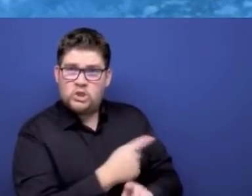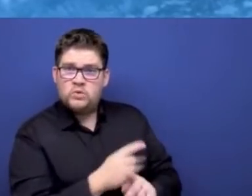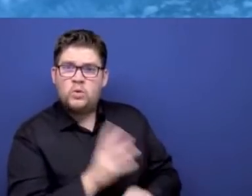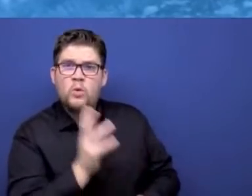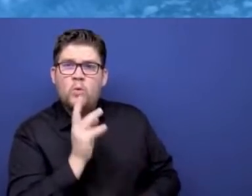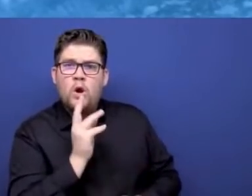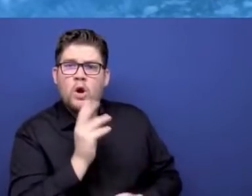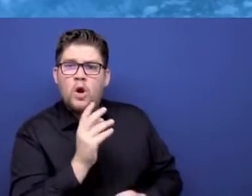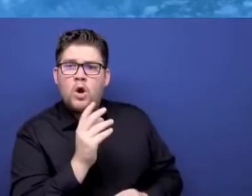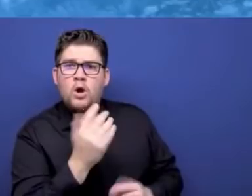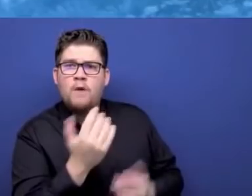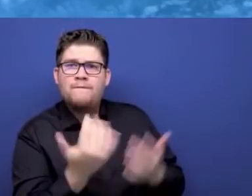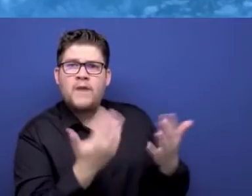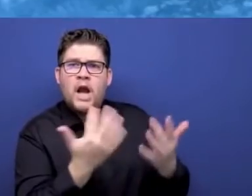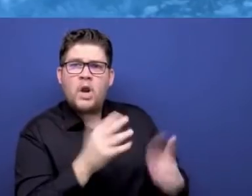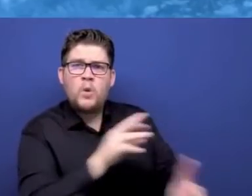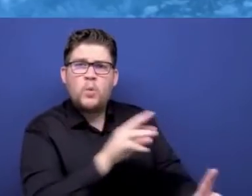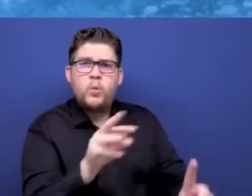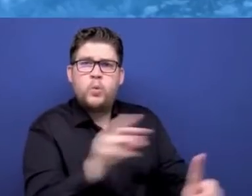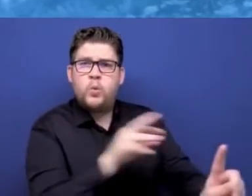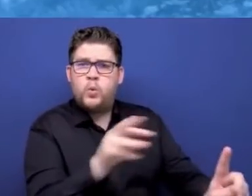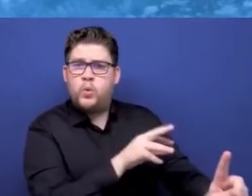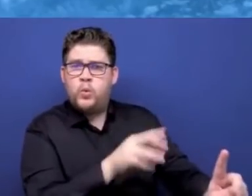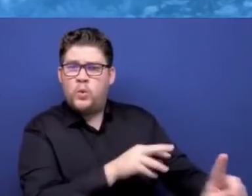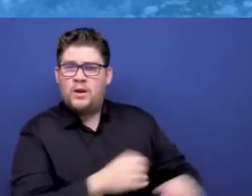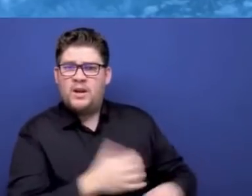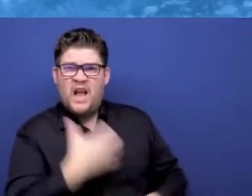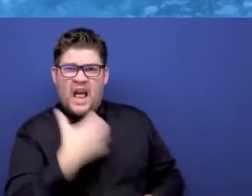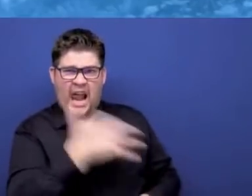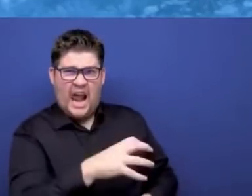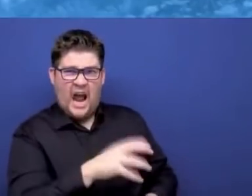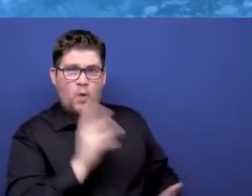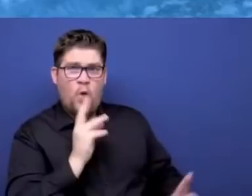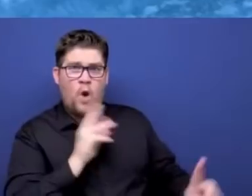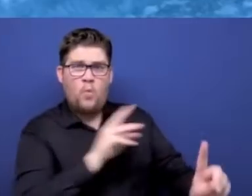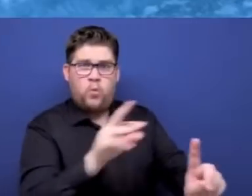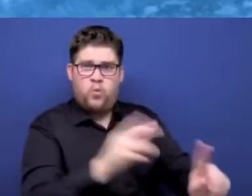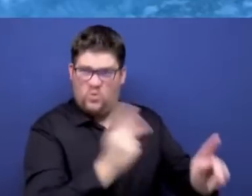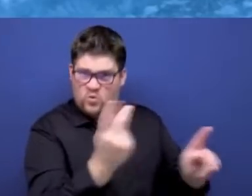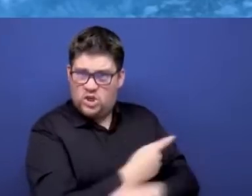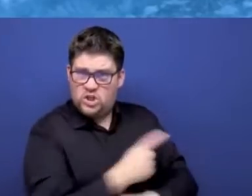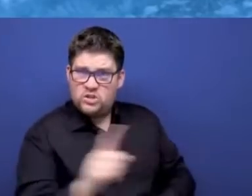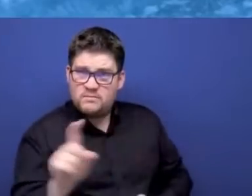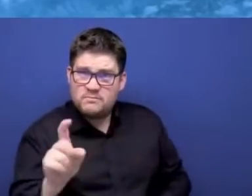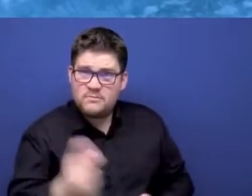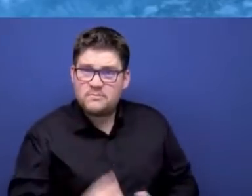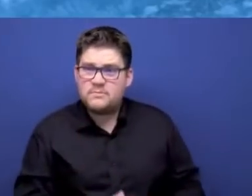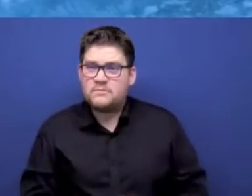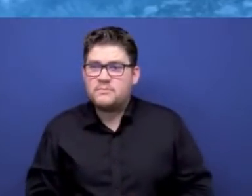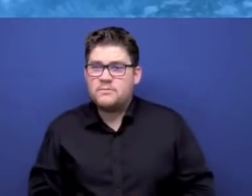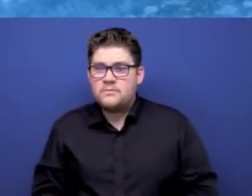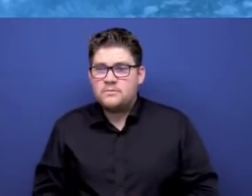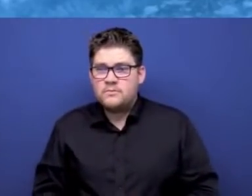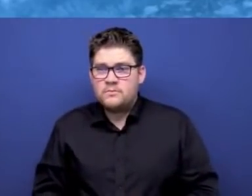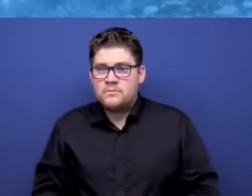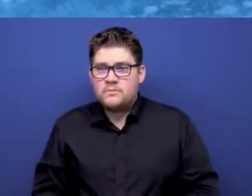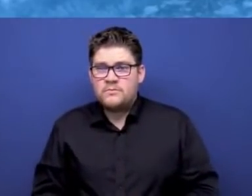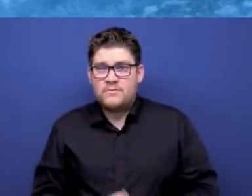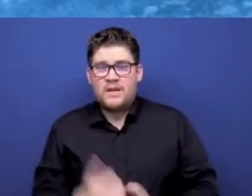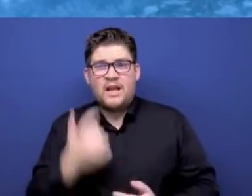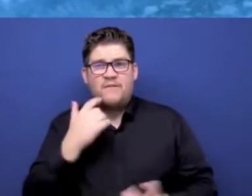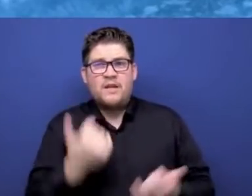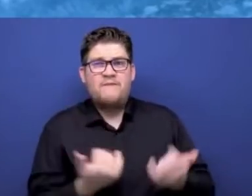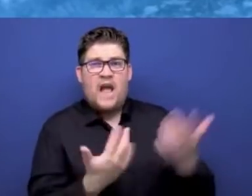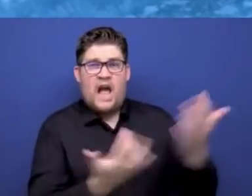So, how do you plan to fight? What happens when the temperatures are this high and you have to fight